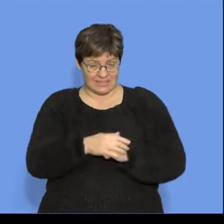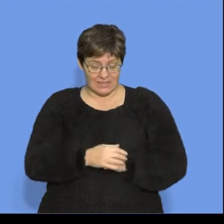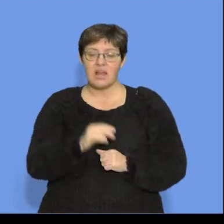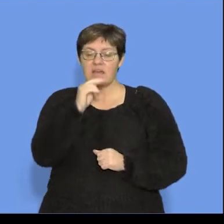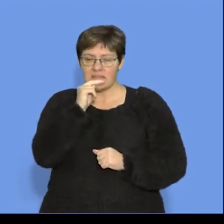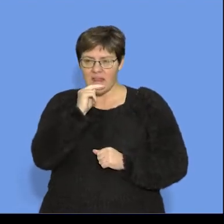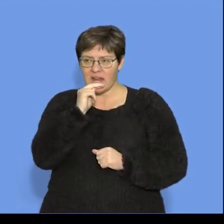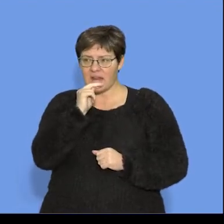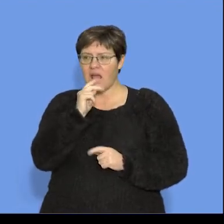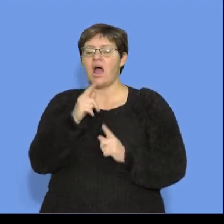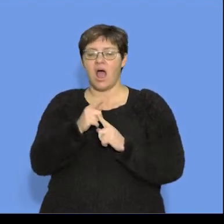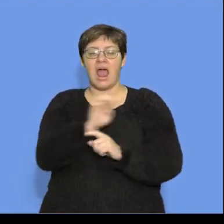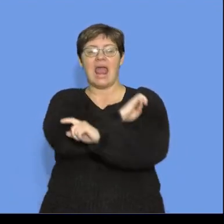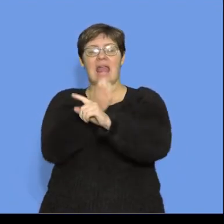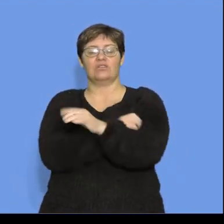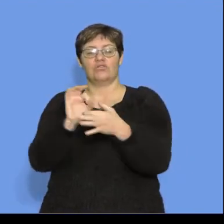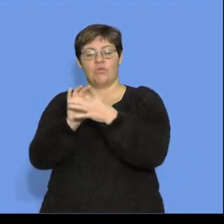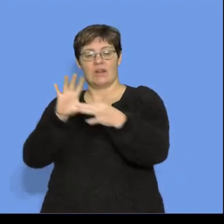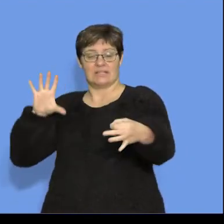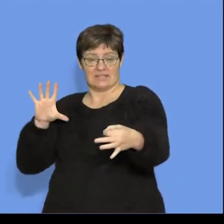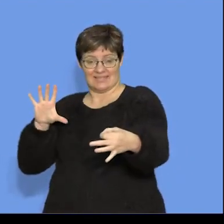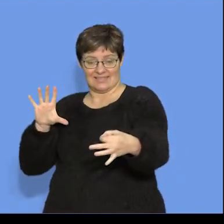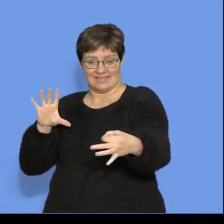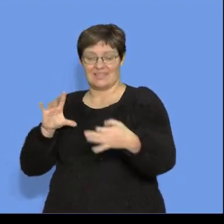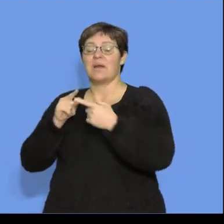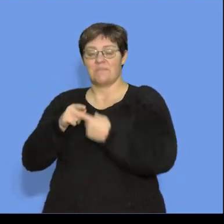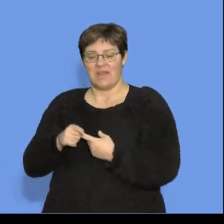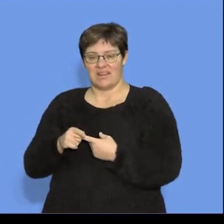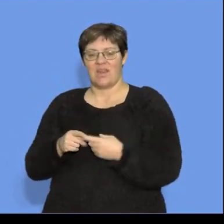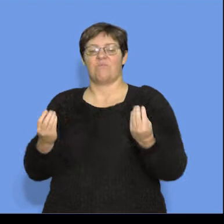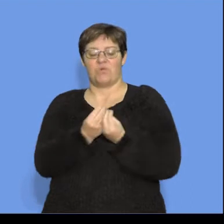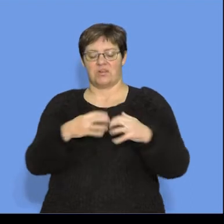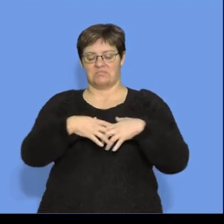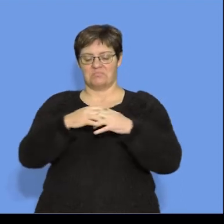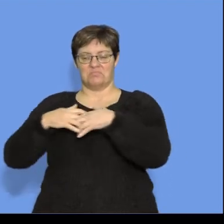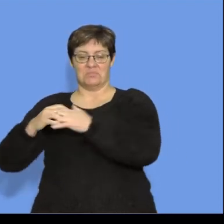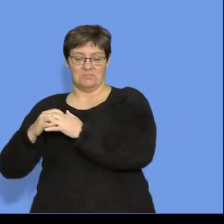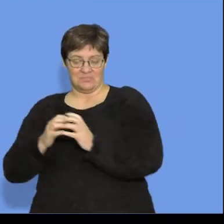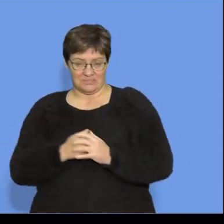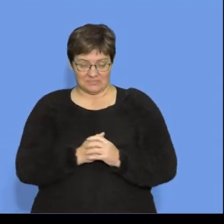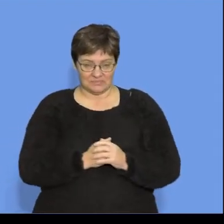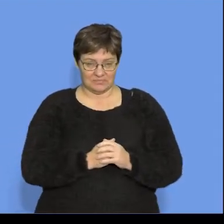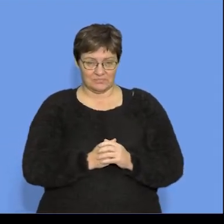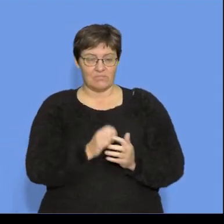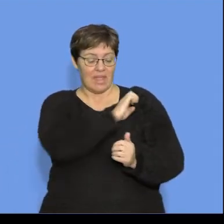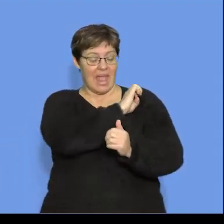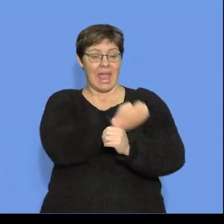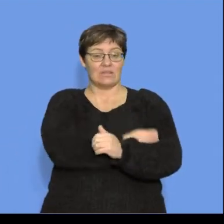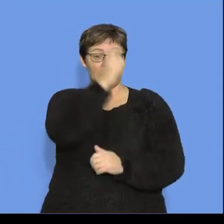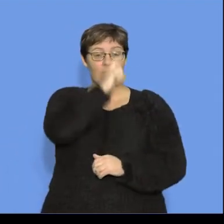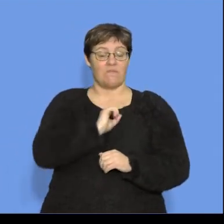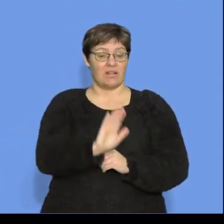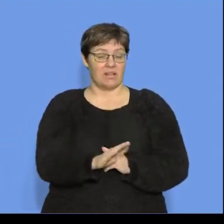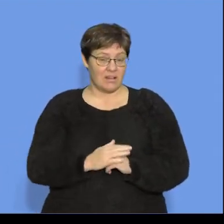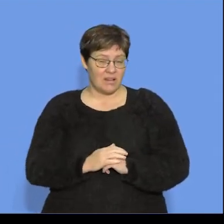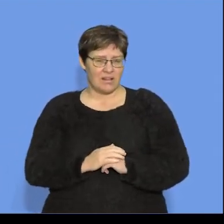a release of potential energy, and we get products being formed. Now, that energy profile